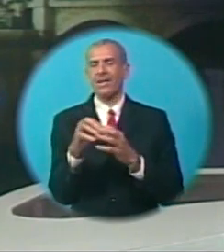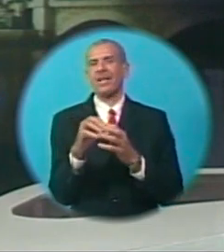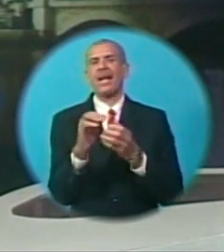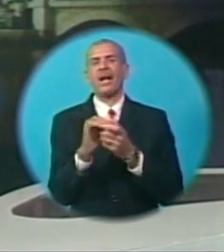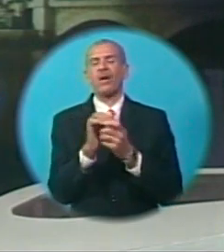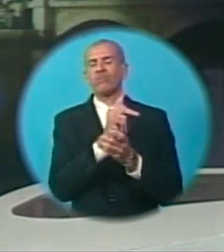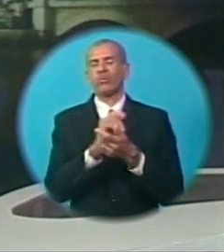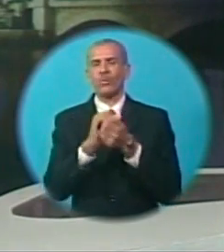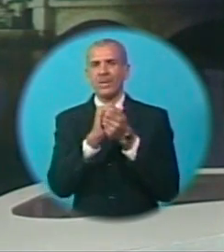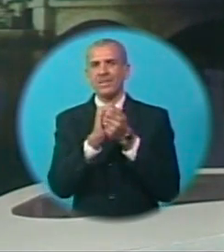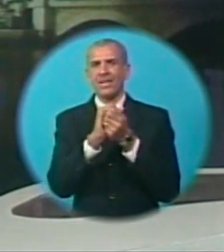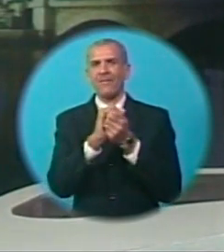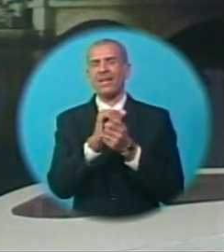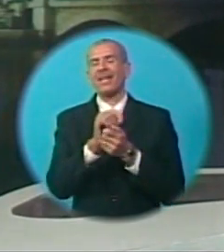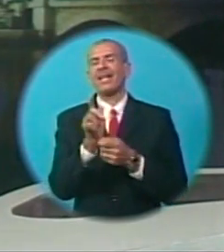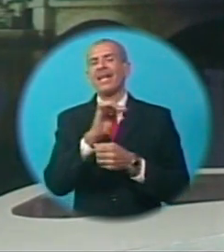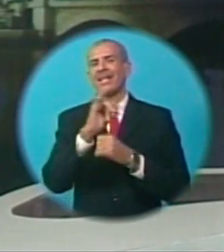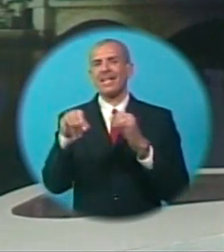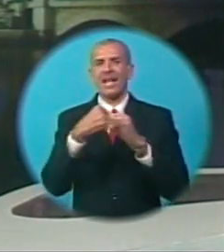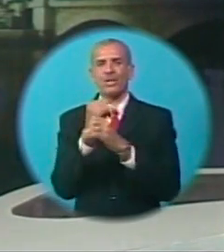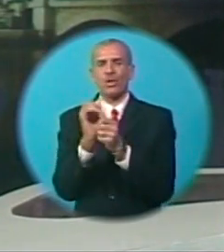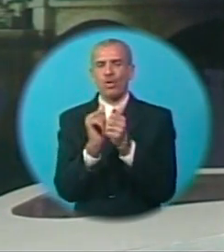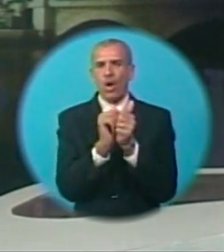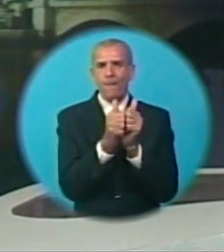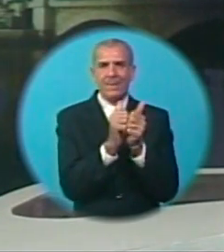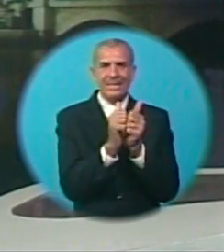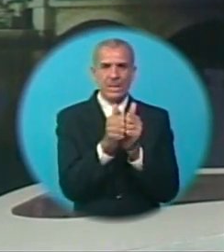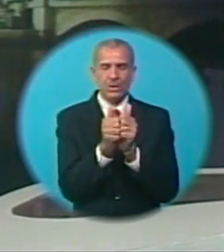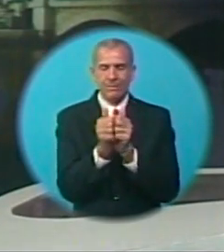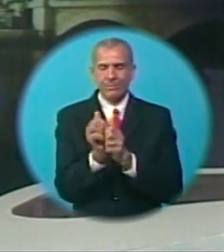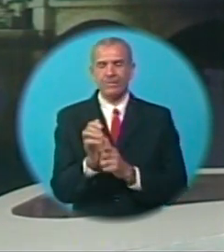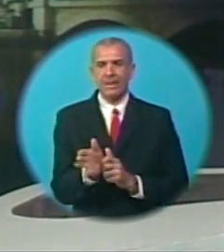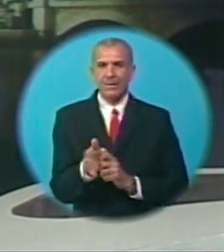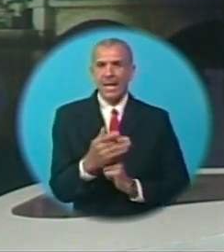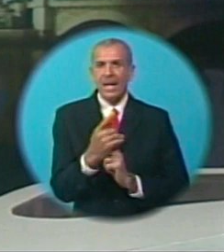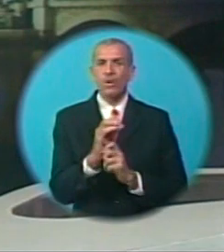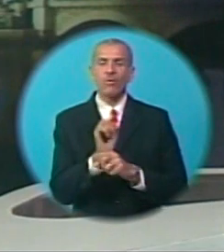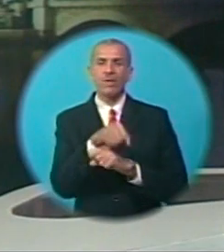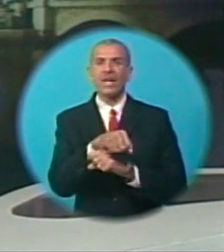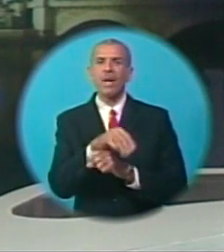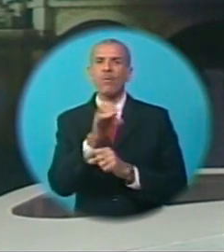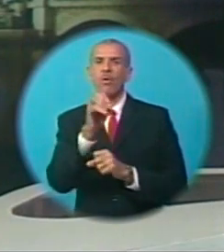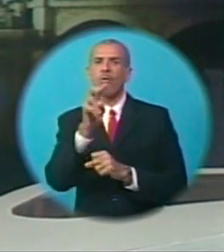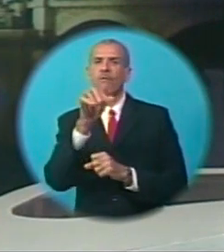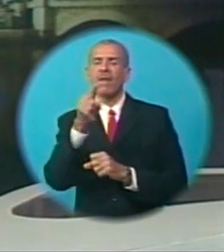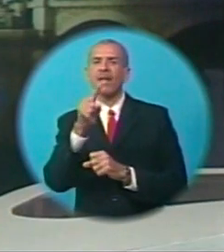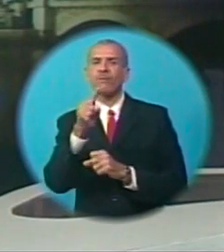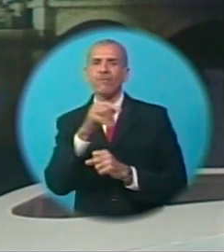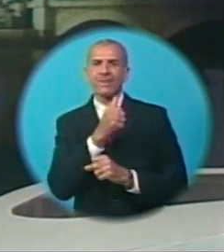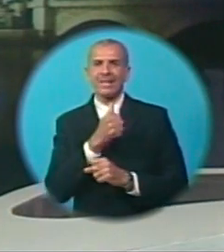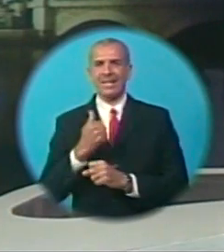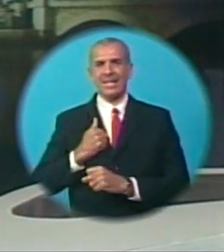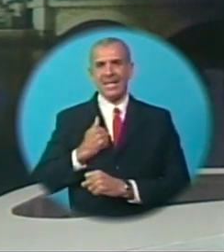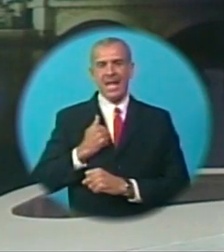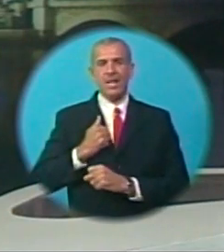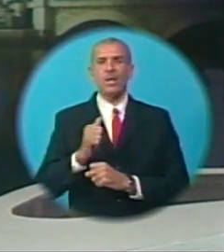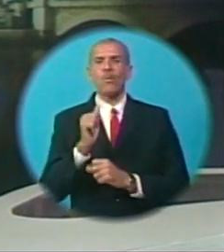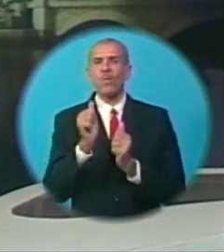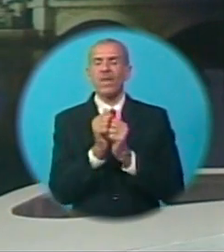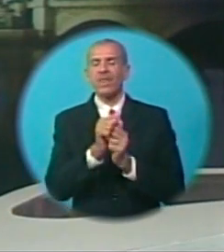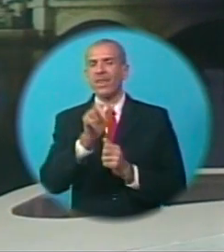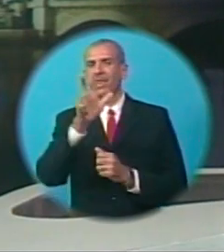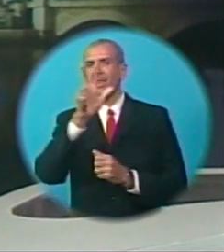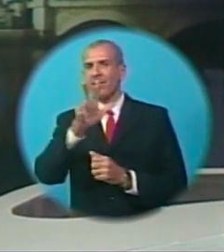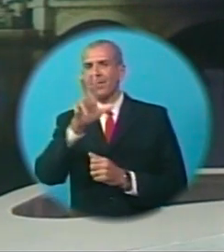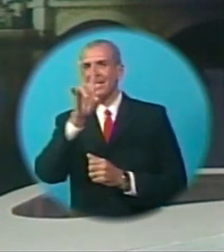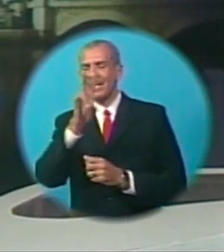Garfield Sobers International Schools Cricket Competition. They defeated Oakville Cricket Academy of Canada by 37 runs today in the